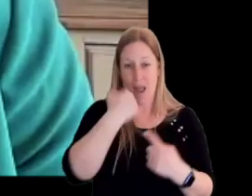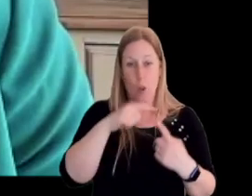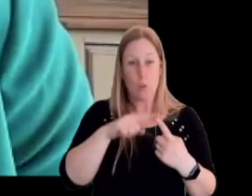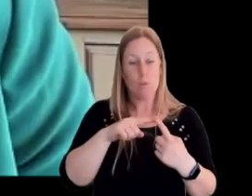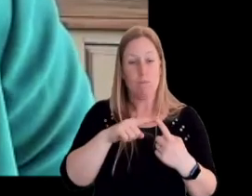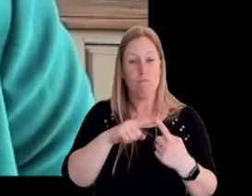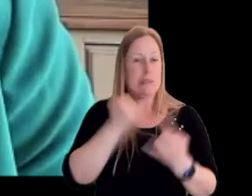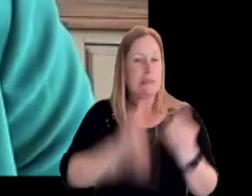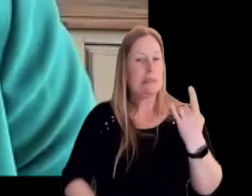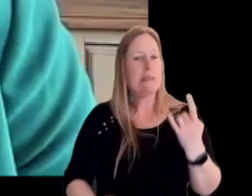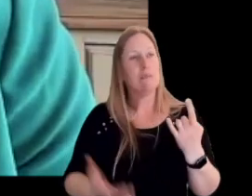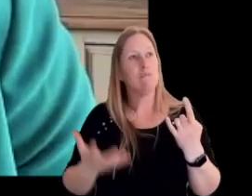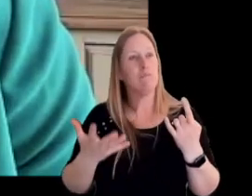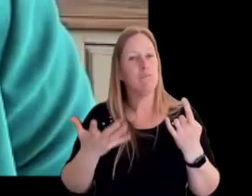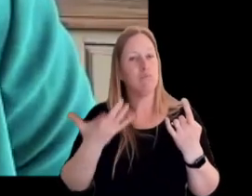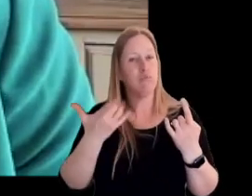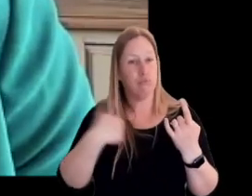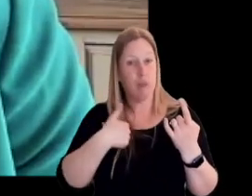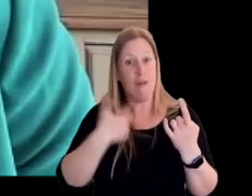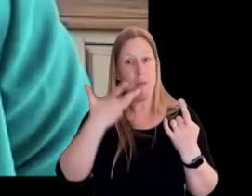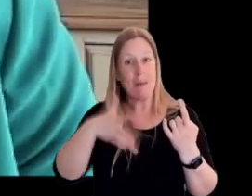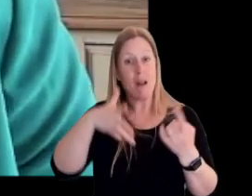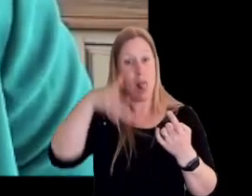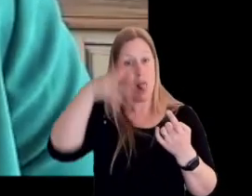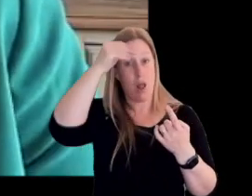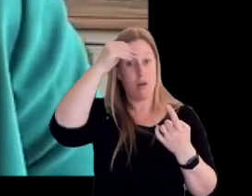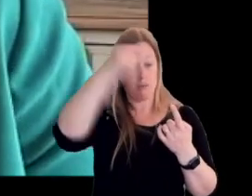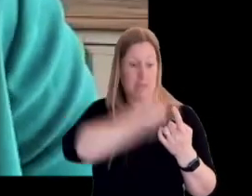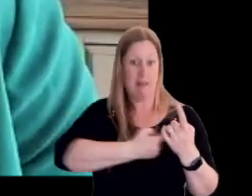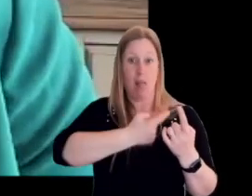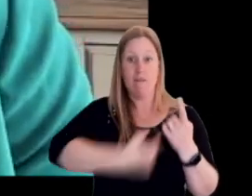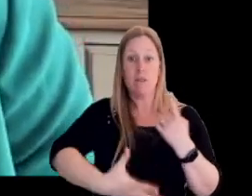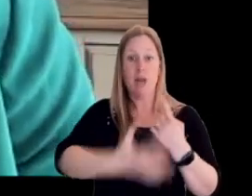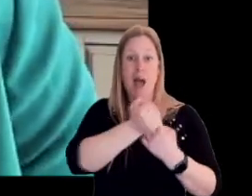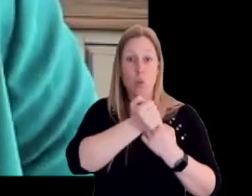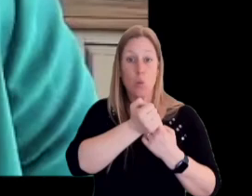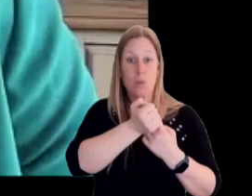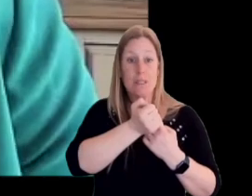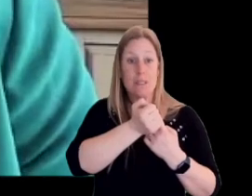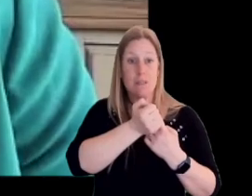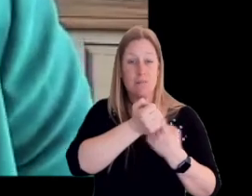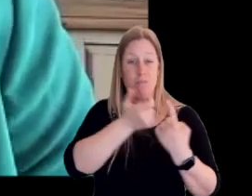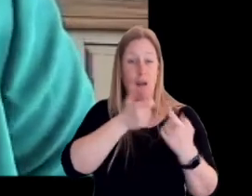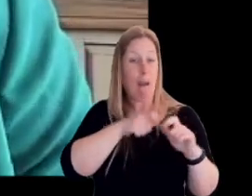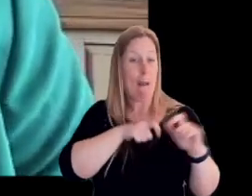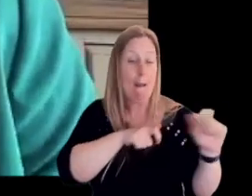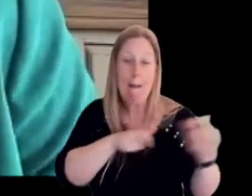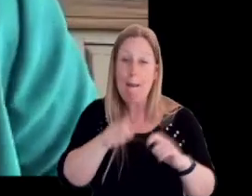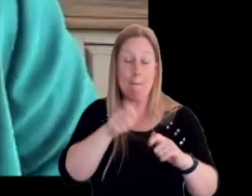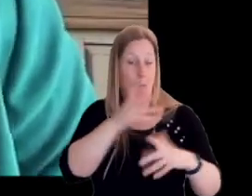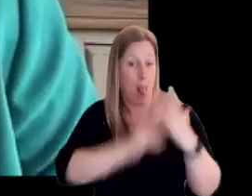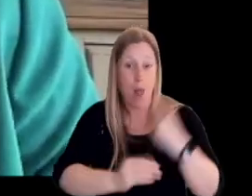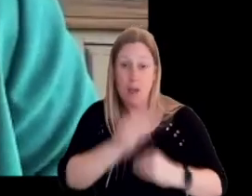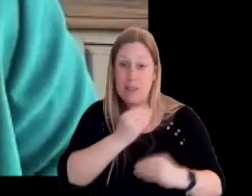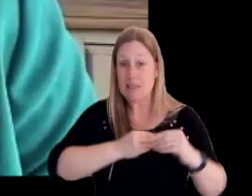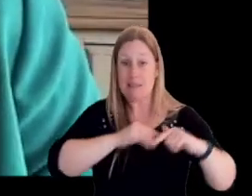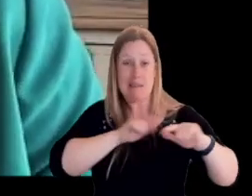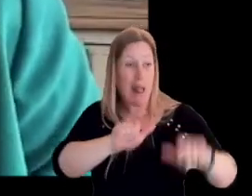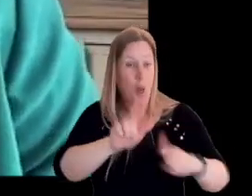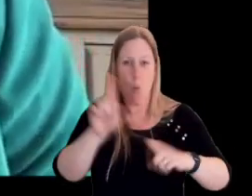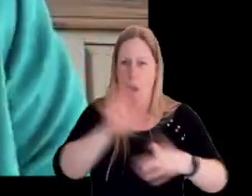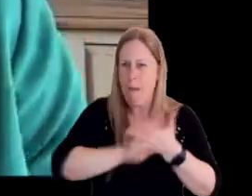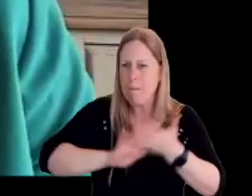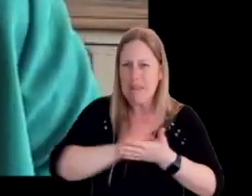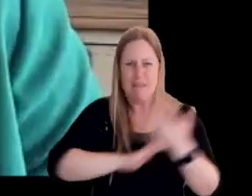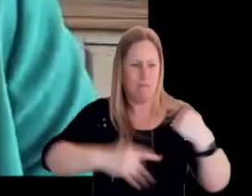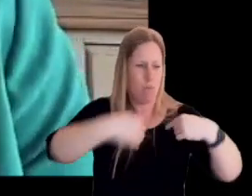found is, since, you know, I've learned about my own diagnosis and kept learning, and I keep learning about